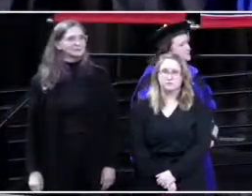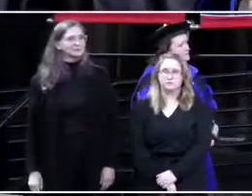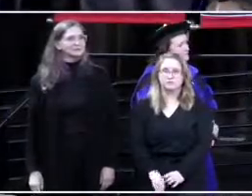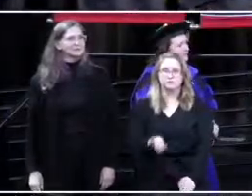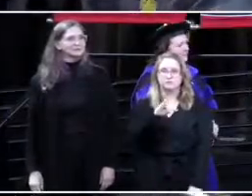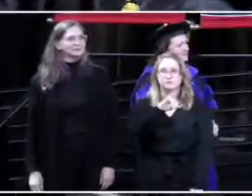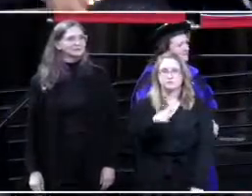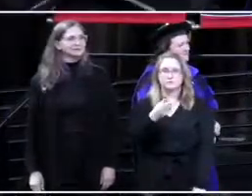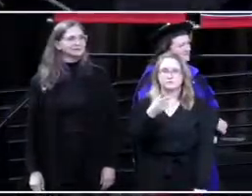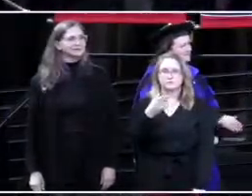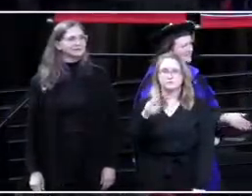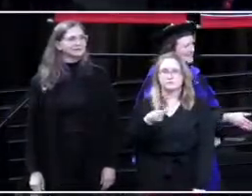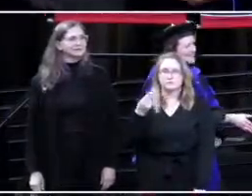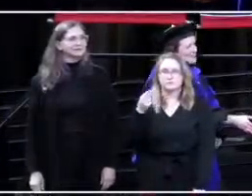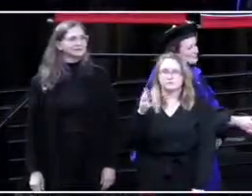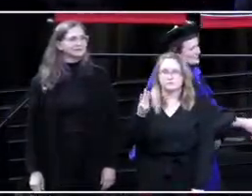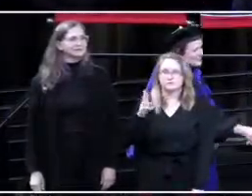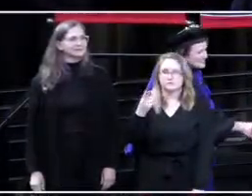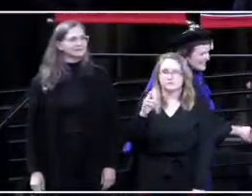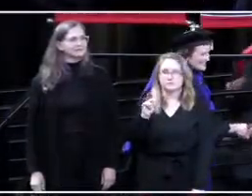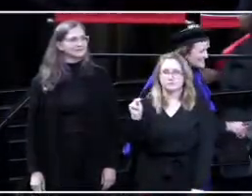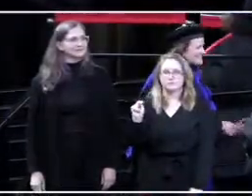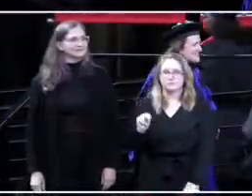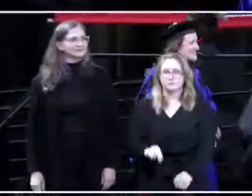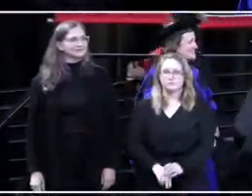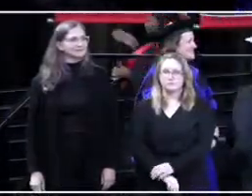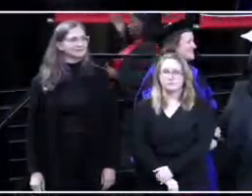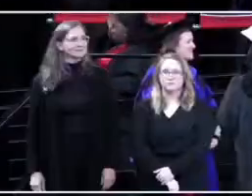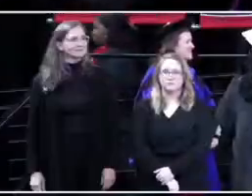Jacob Hunter Wynn.